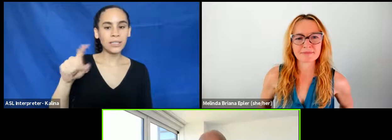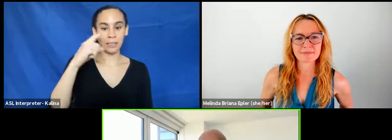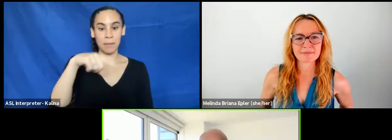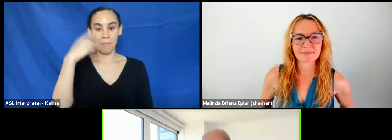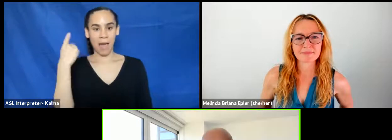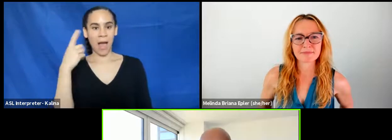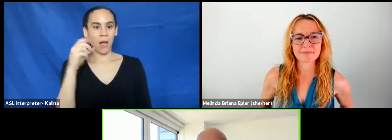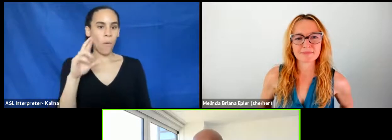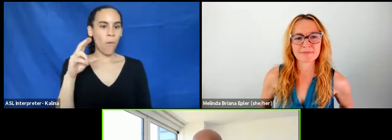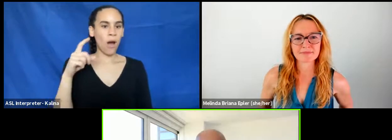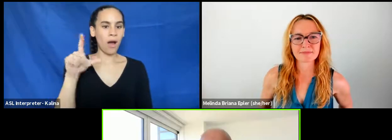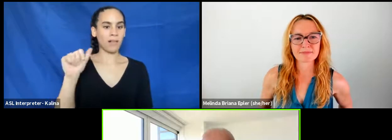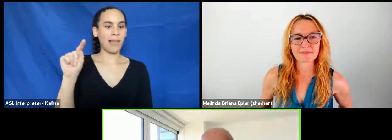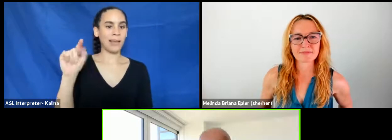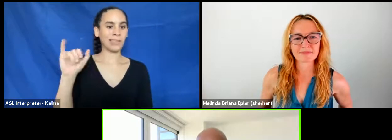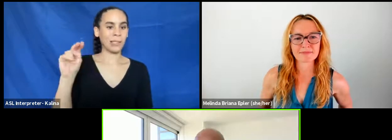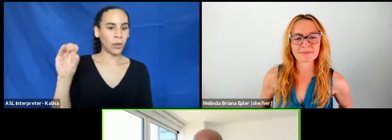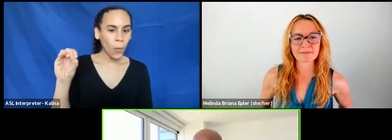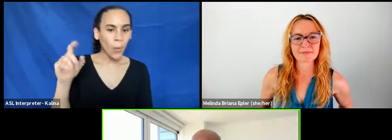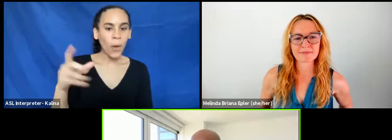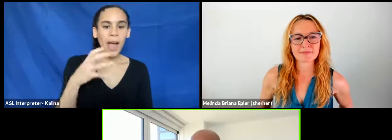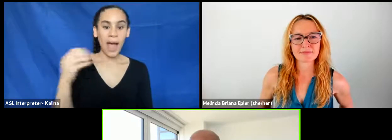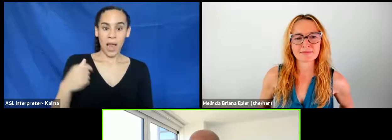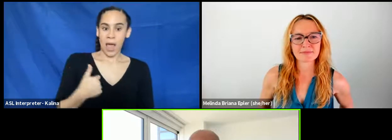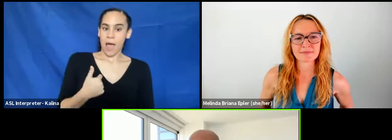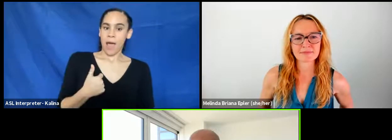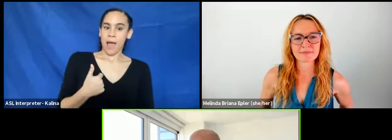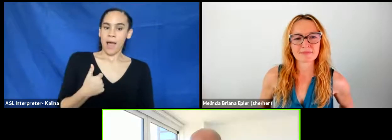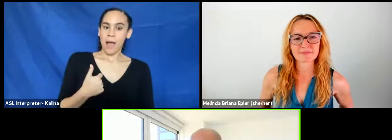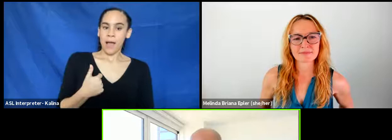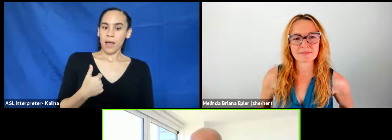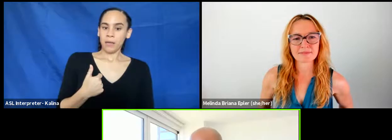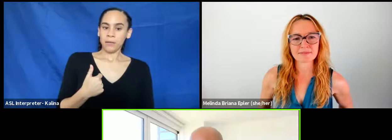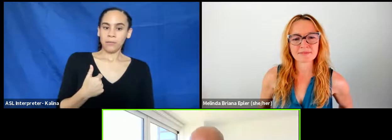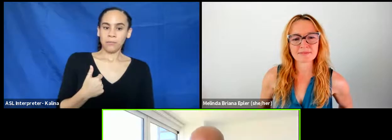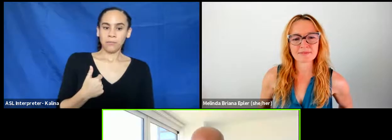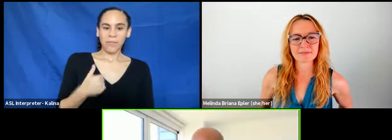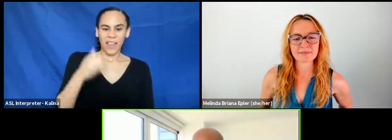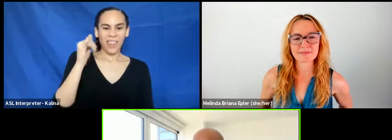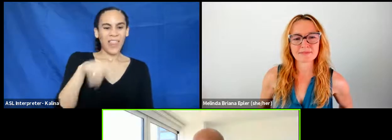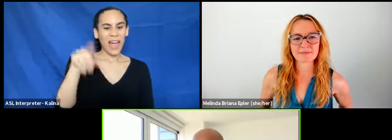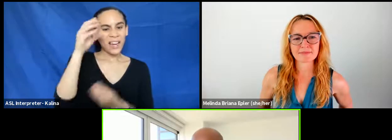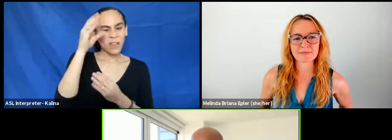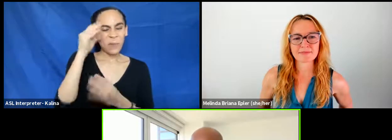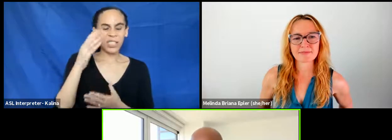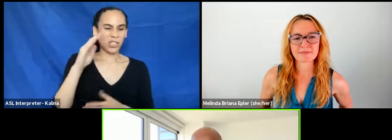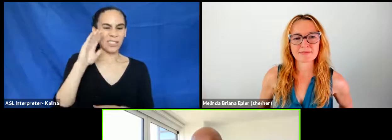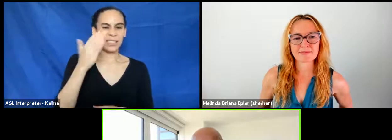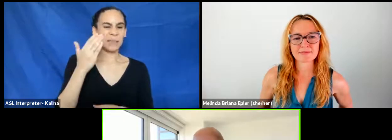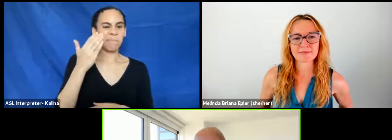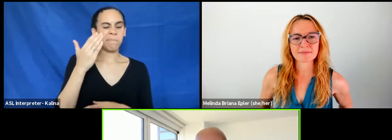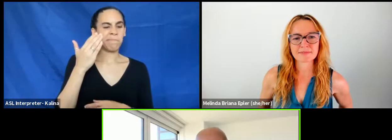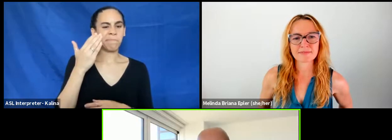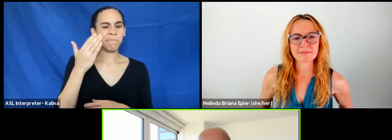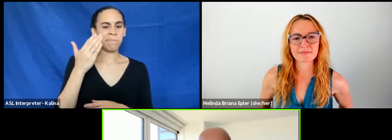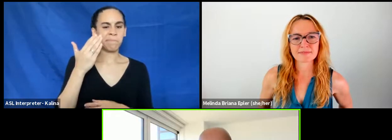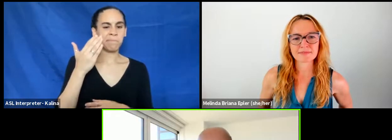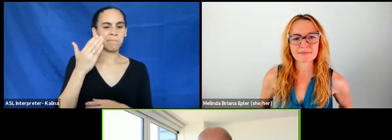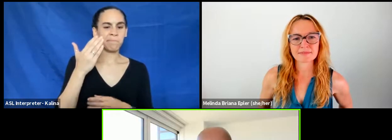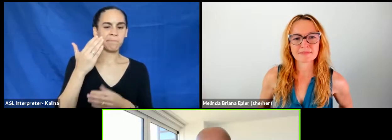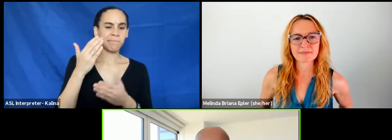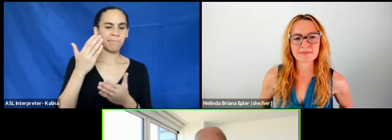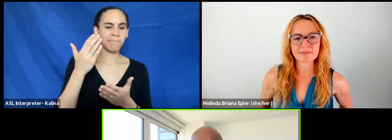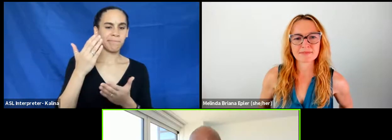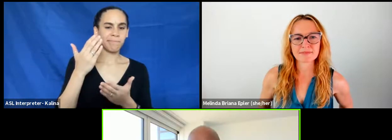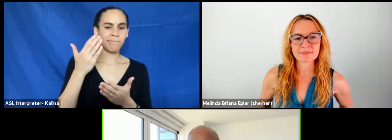am now being an entrepreneur, do my own thing, in North Carolina, have my racist experience, have people come to